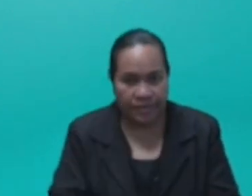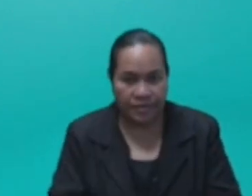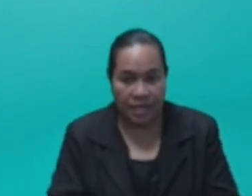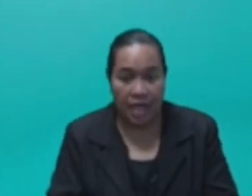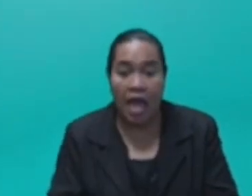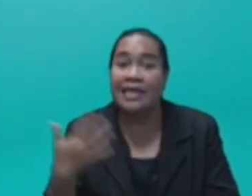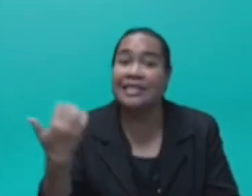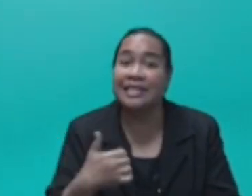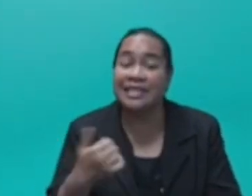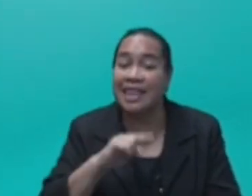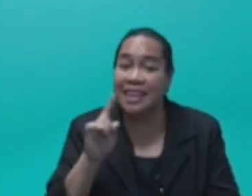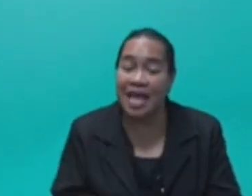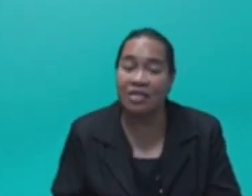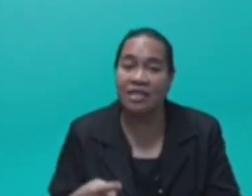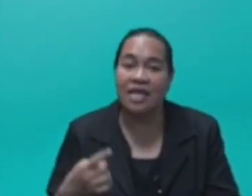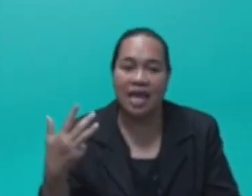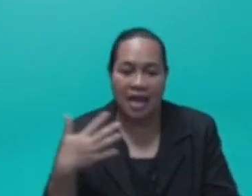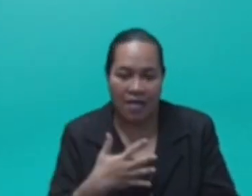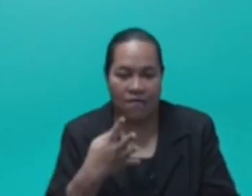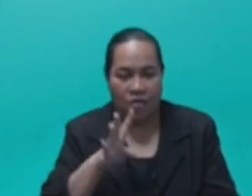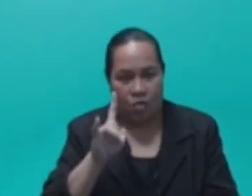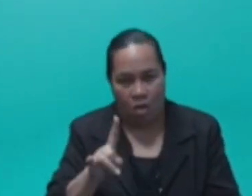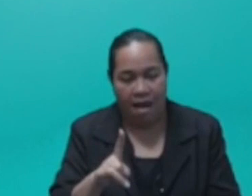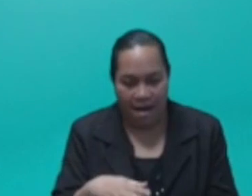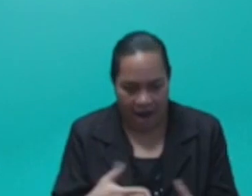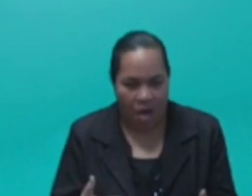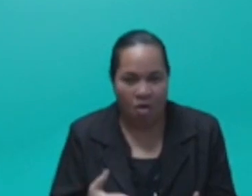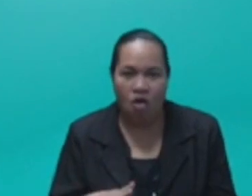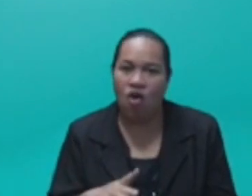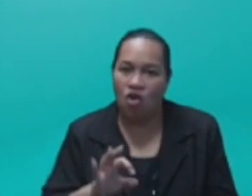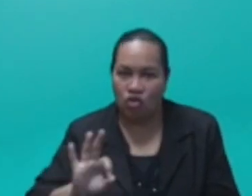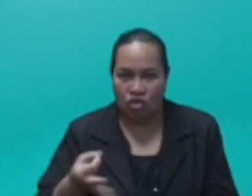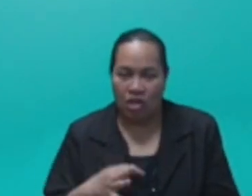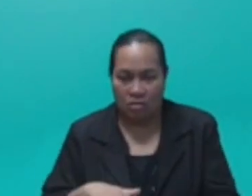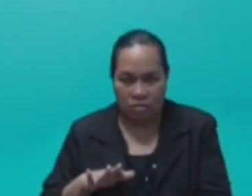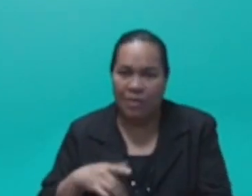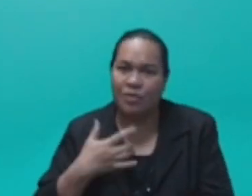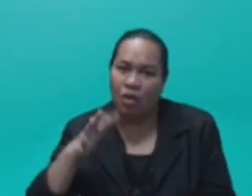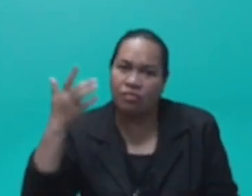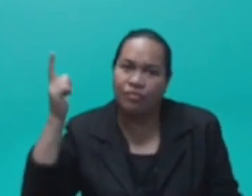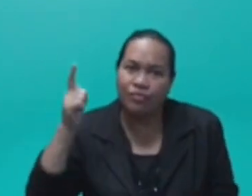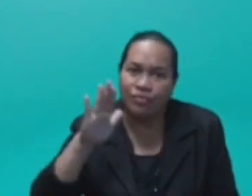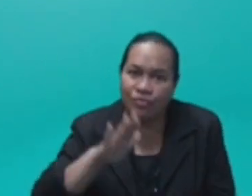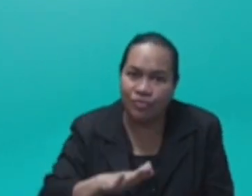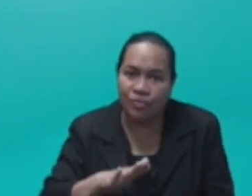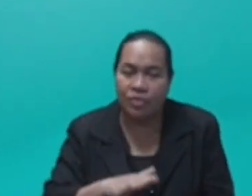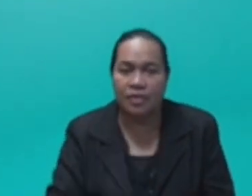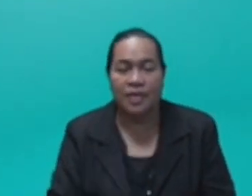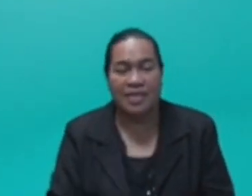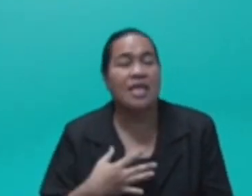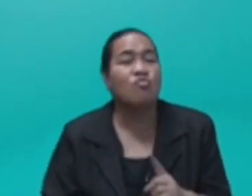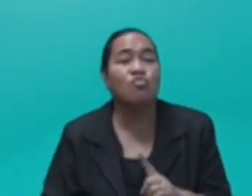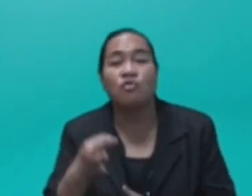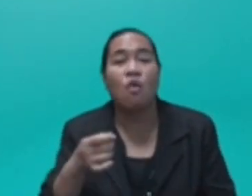are 16,941 pending cases in total. This improvement, Honorable Speaker, sir, is